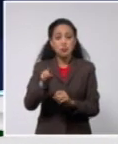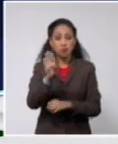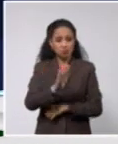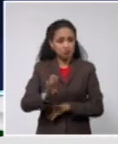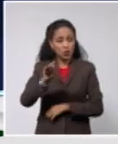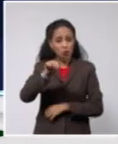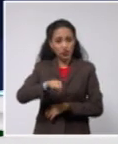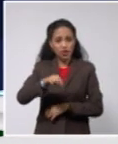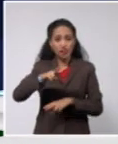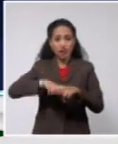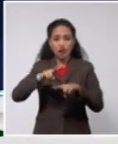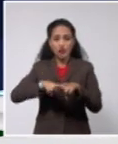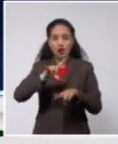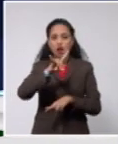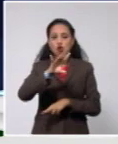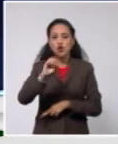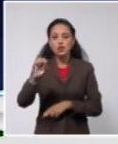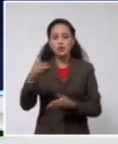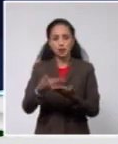818 in Villa Clares,